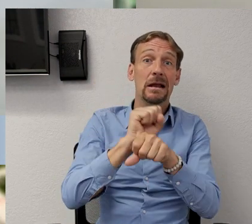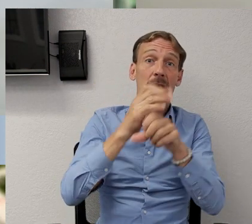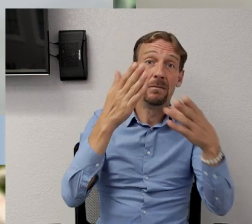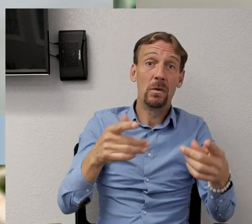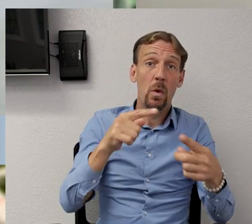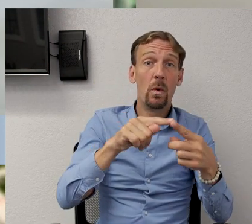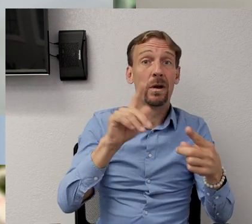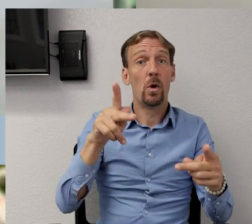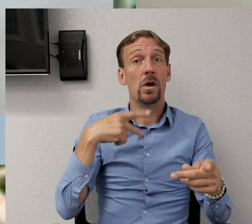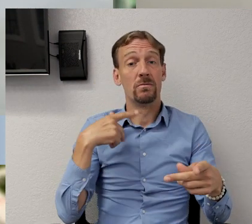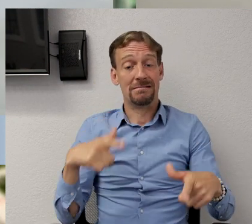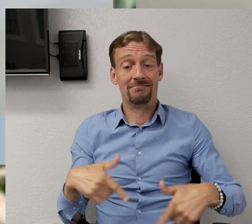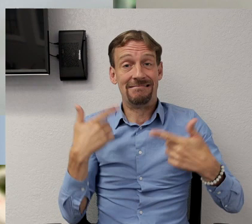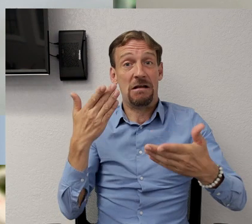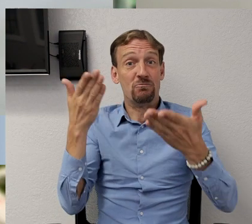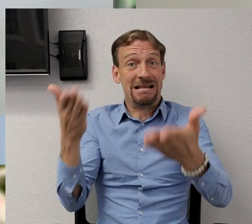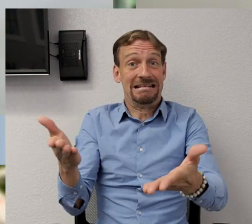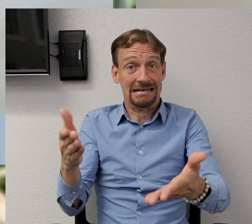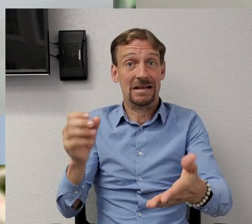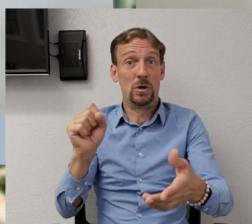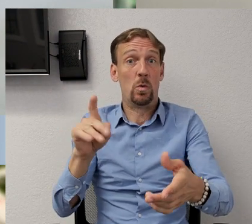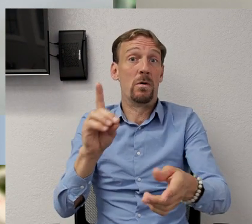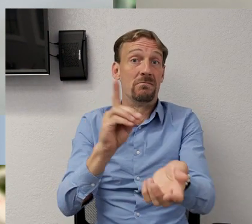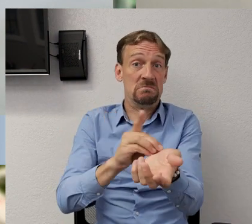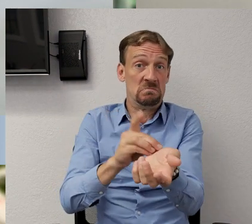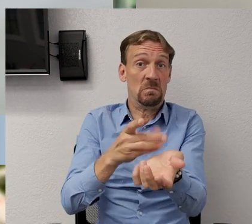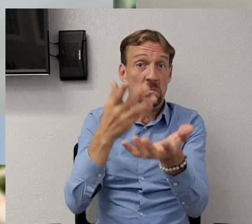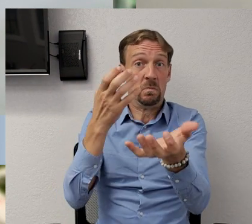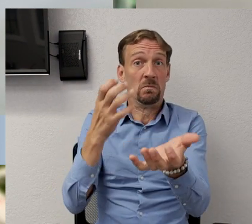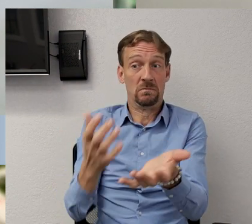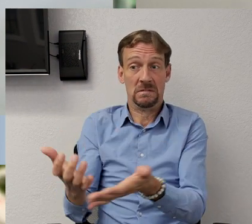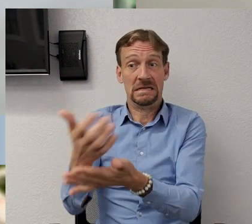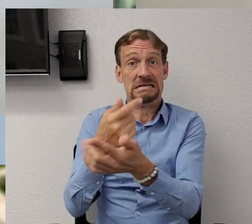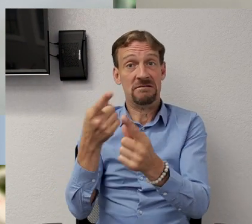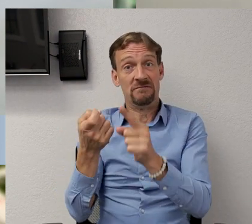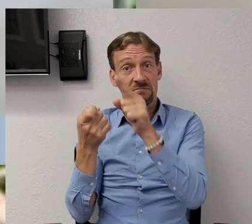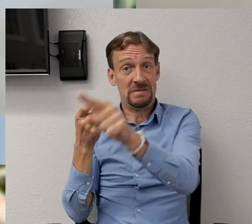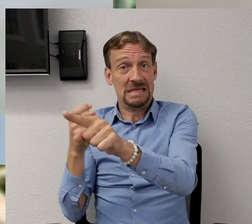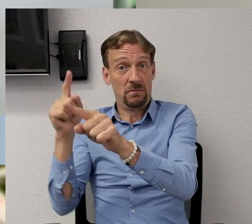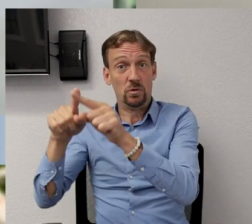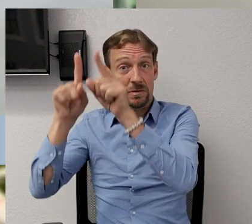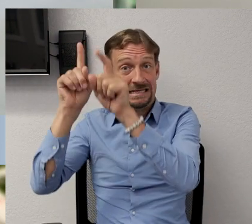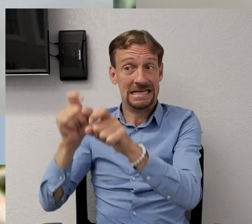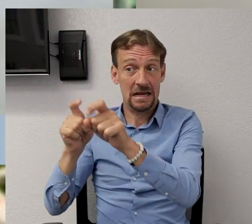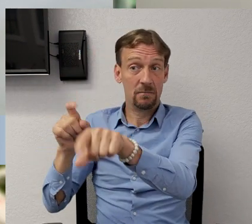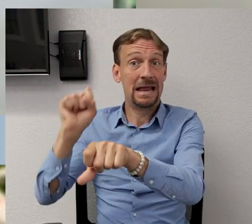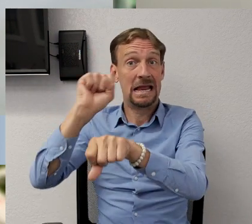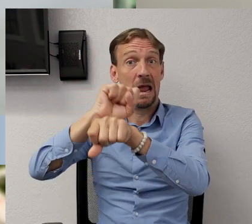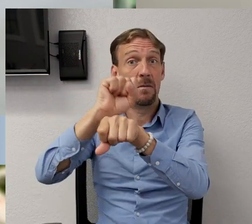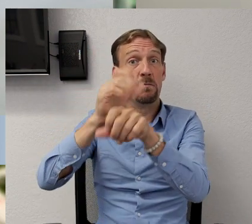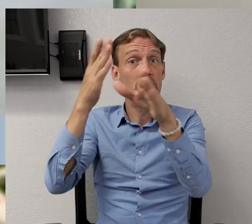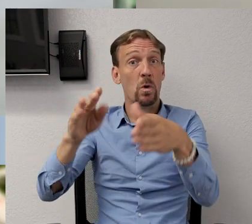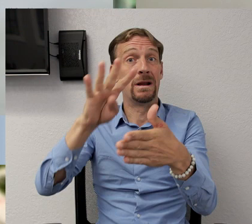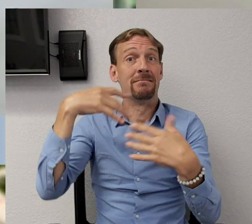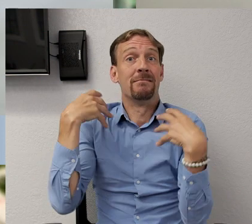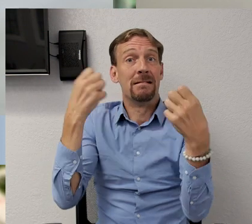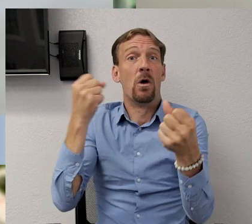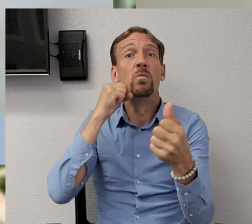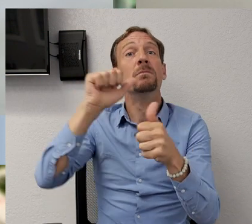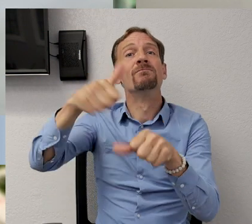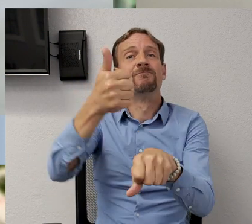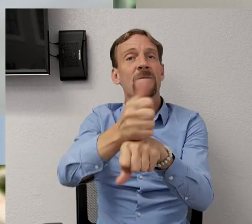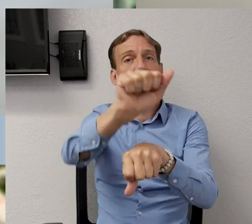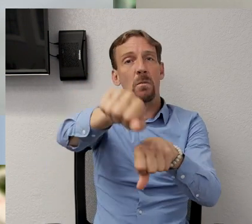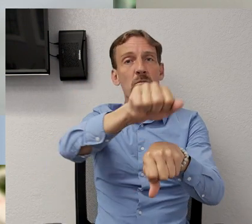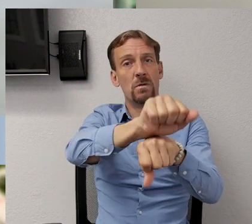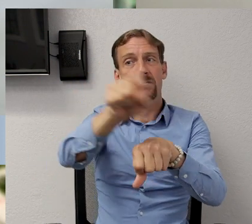or a physician that we want a specimen collected so we can test, employee health will schedule that